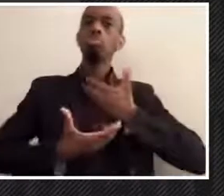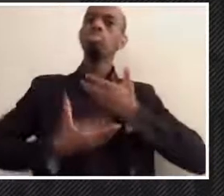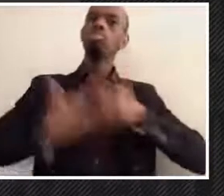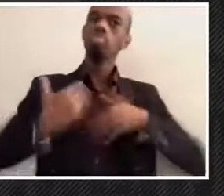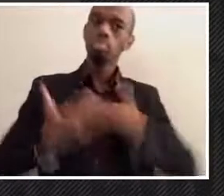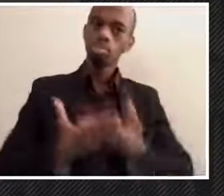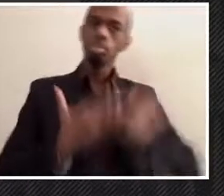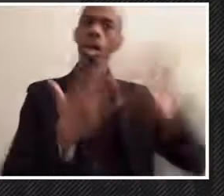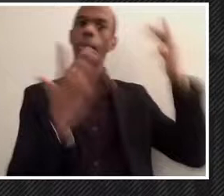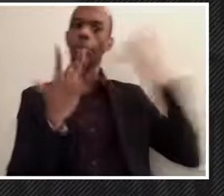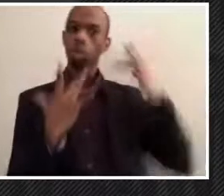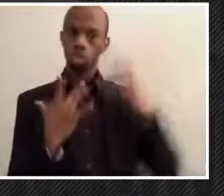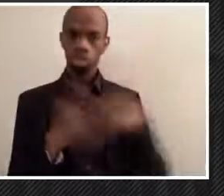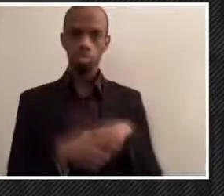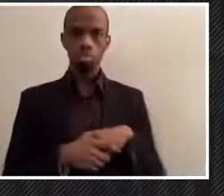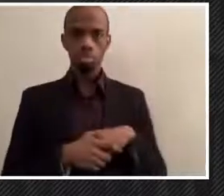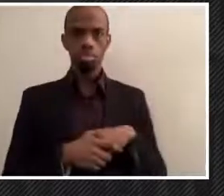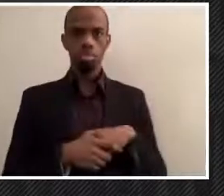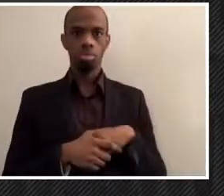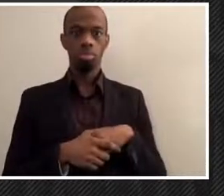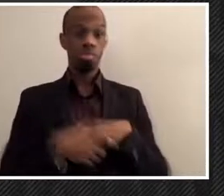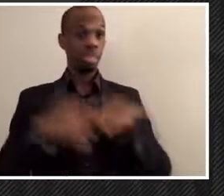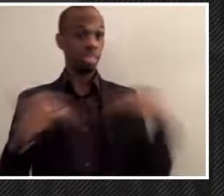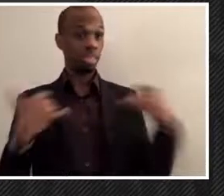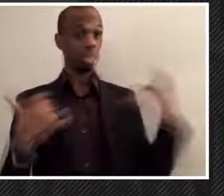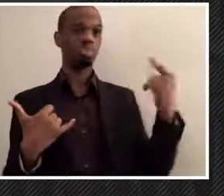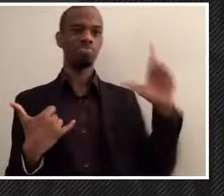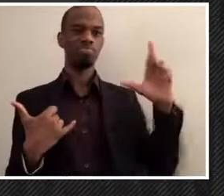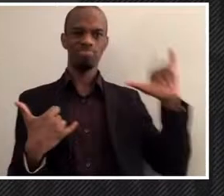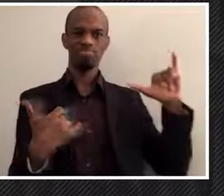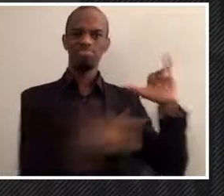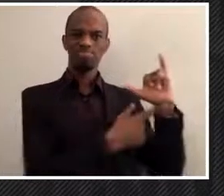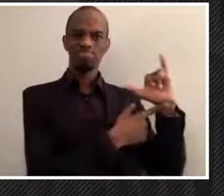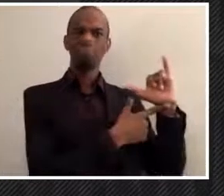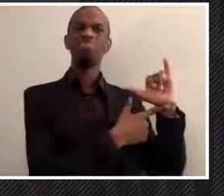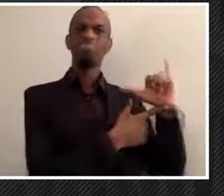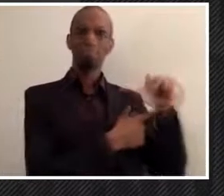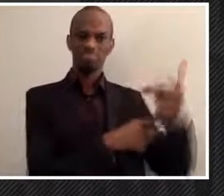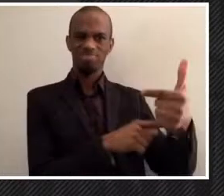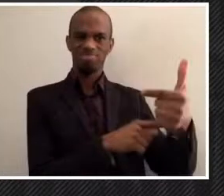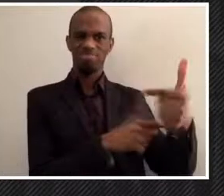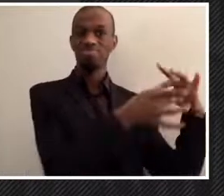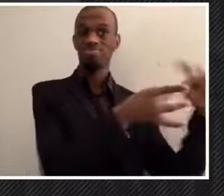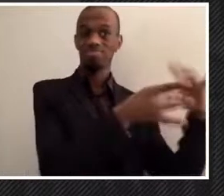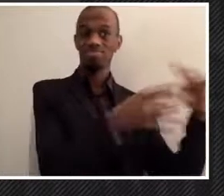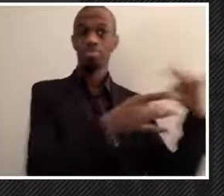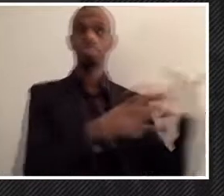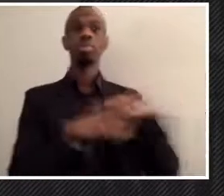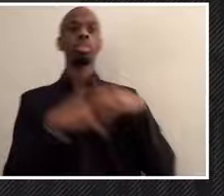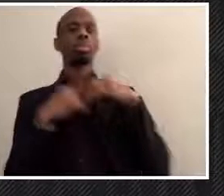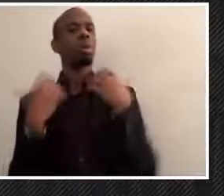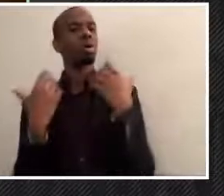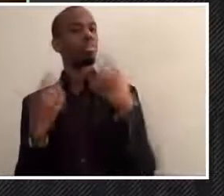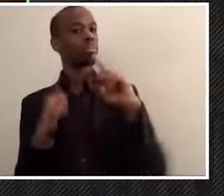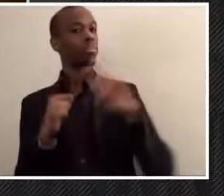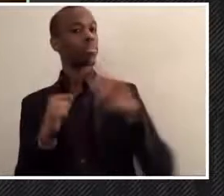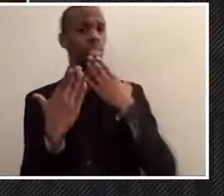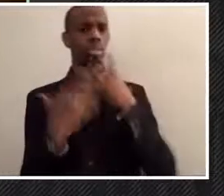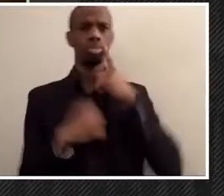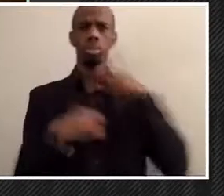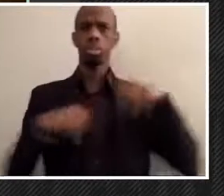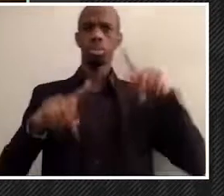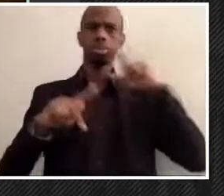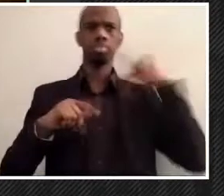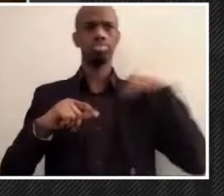Thank you, Lewis. And Gary, we're going to wrap up with you. Well, thank you for the opportunity to be a part of this discussion and connecting